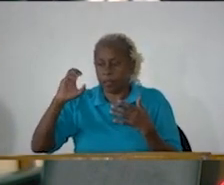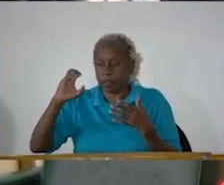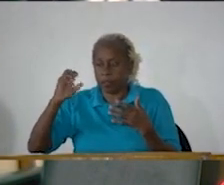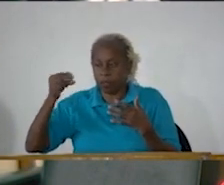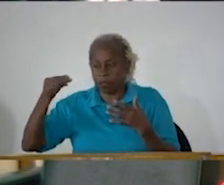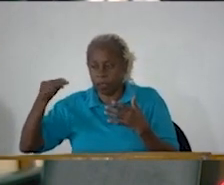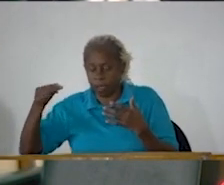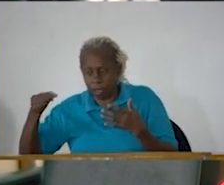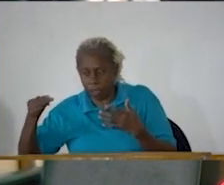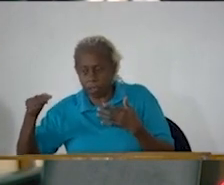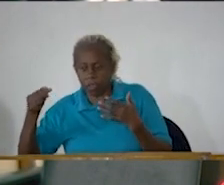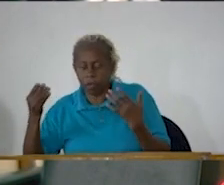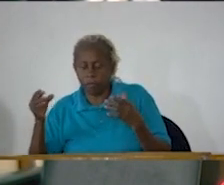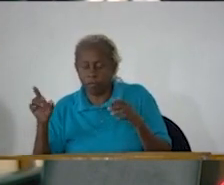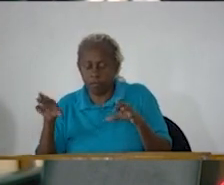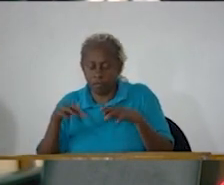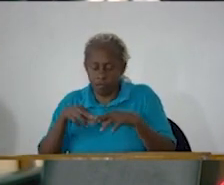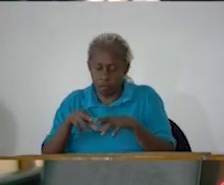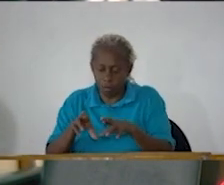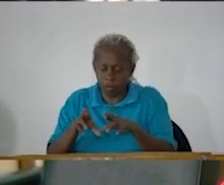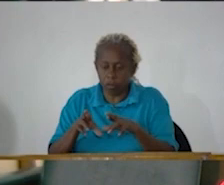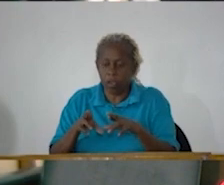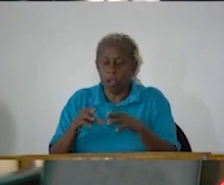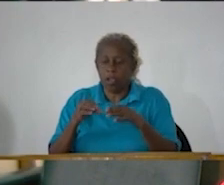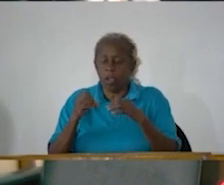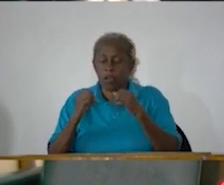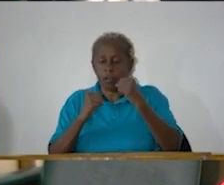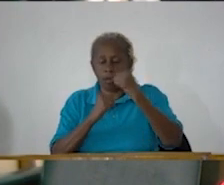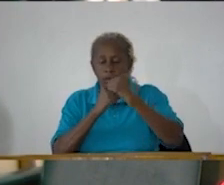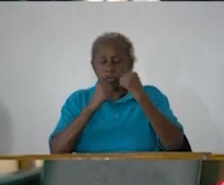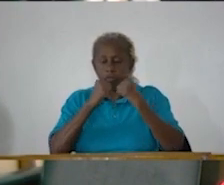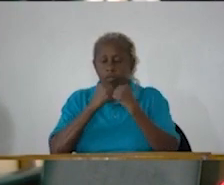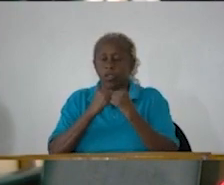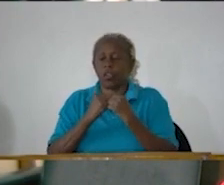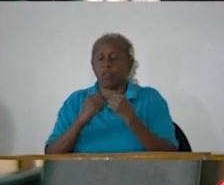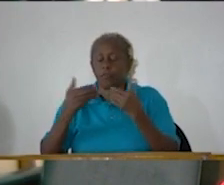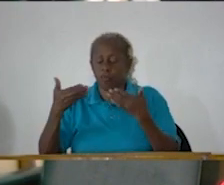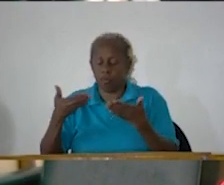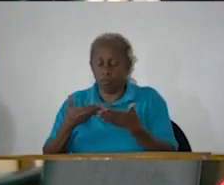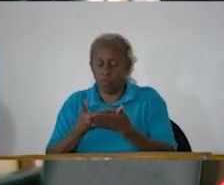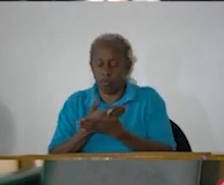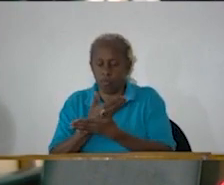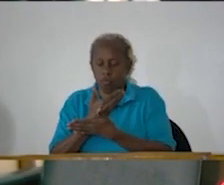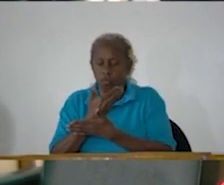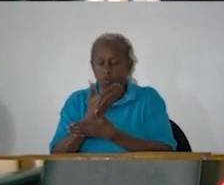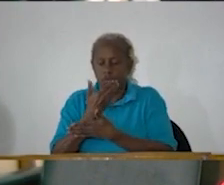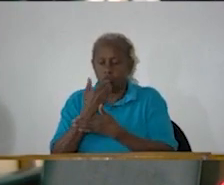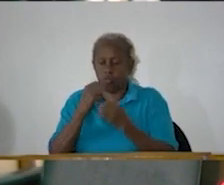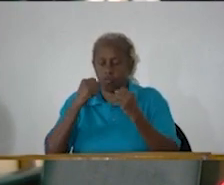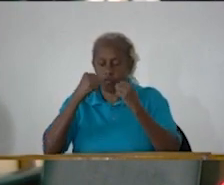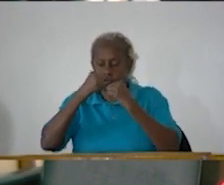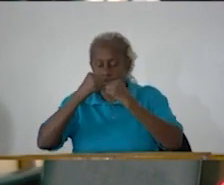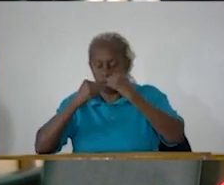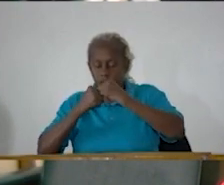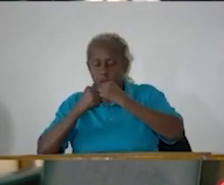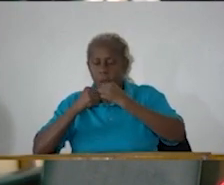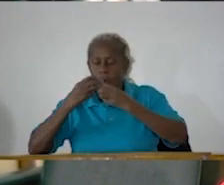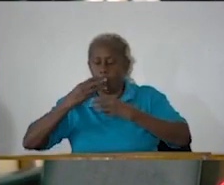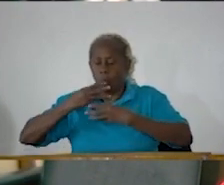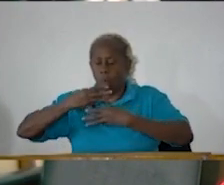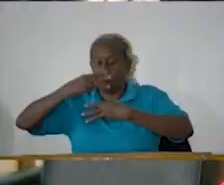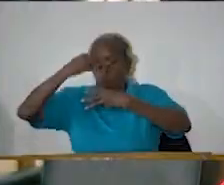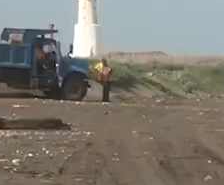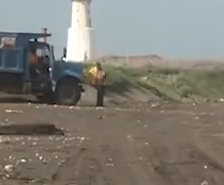been scarred. And the construction of new structures, retaining walls, river trading, etc., as funds